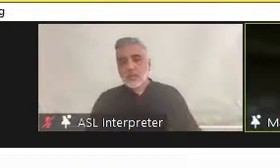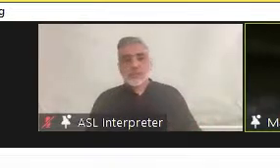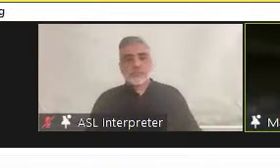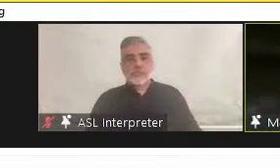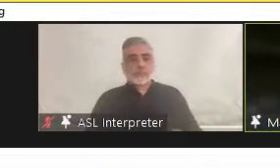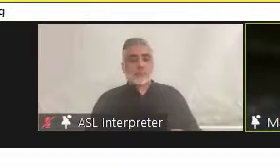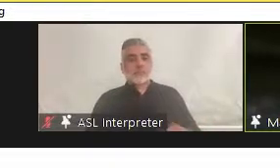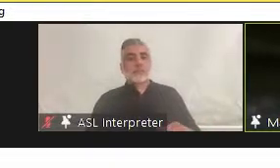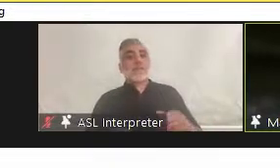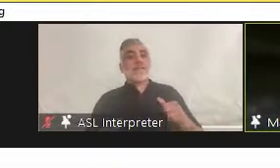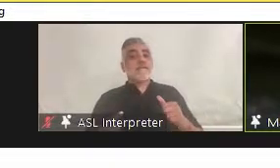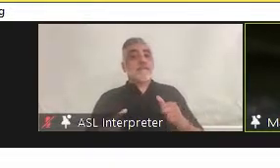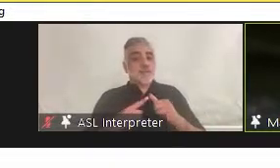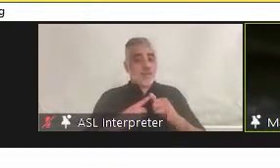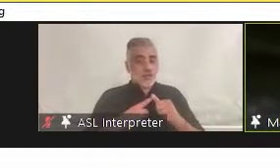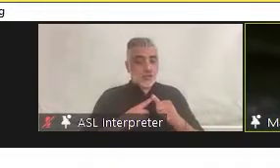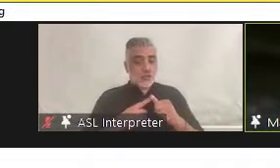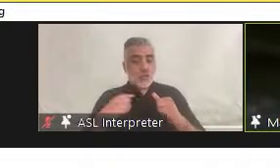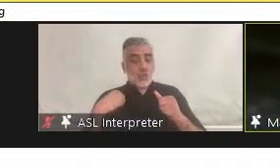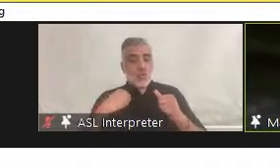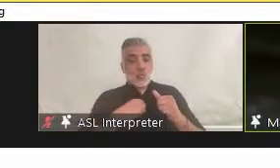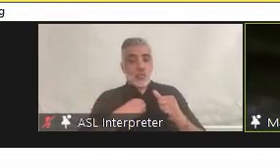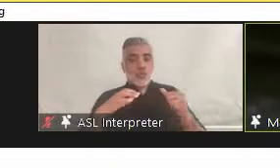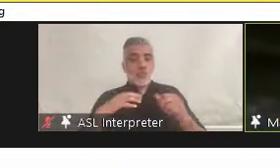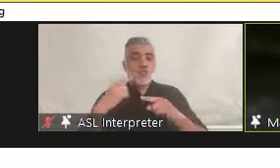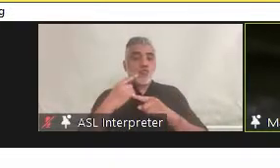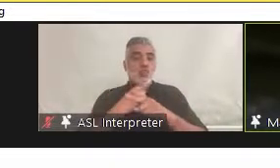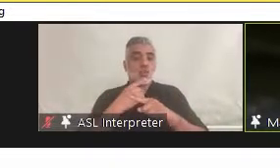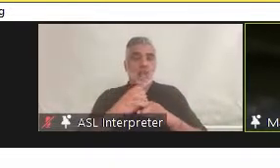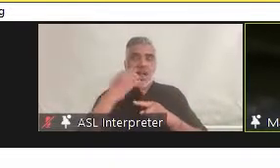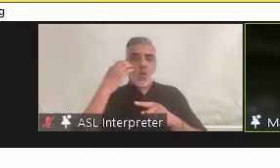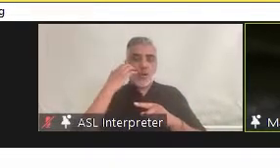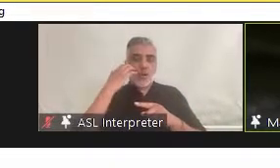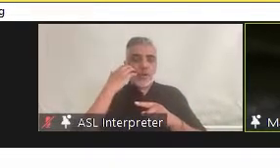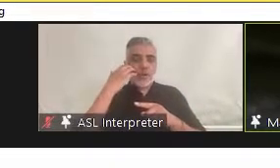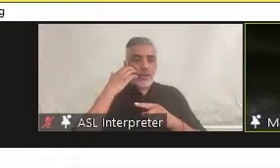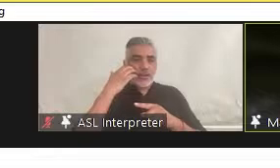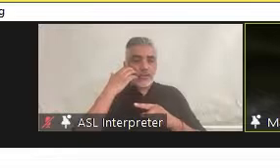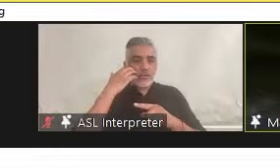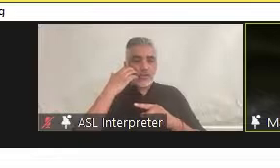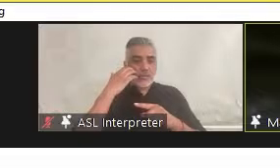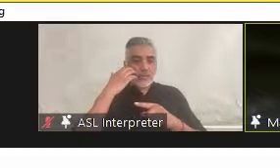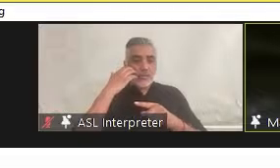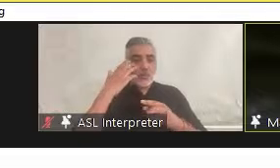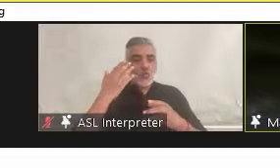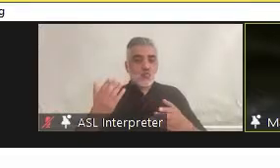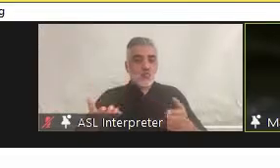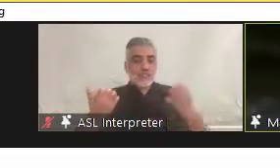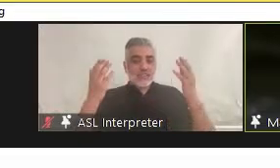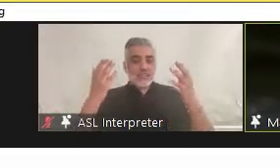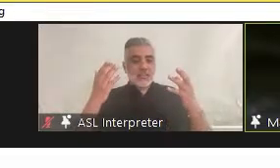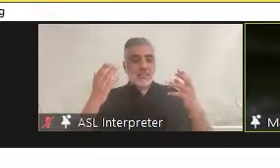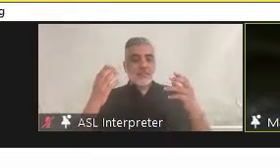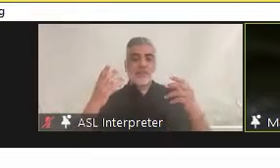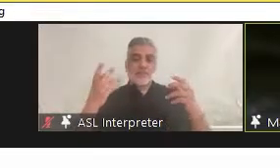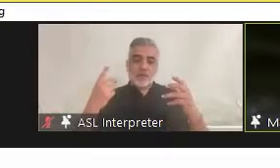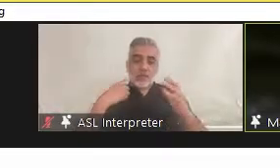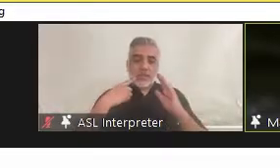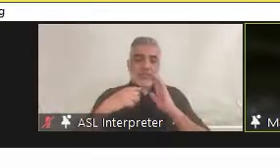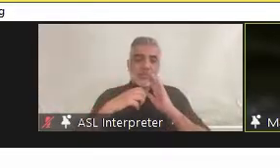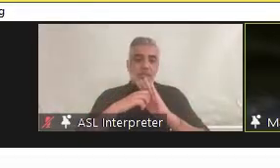So, first of all, we do regular awareness raising on the topic through, for example,